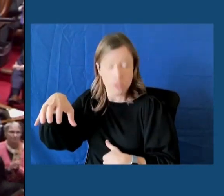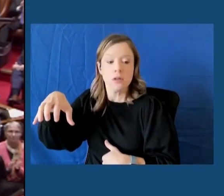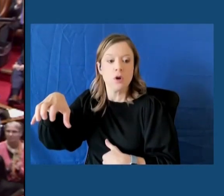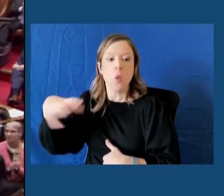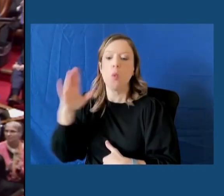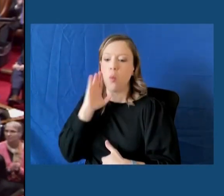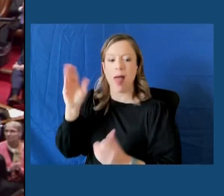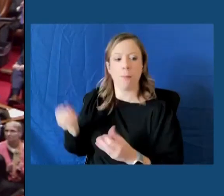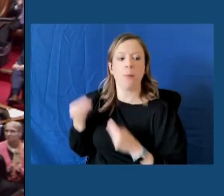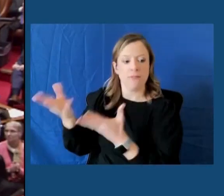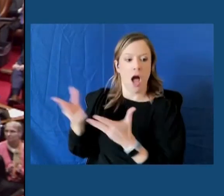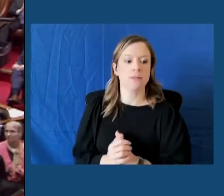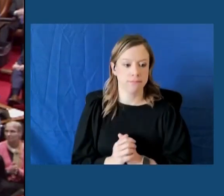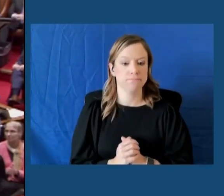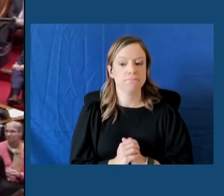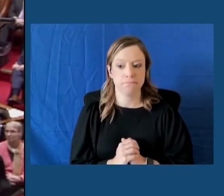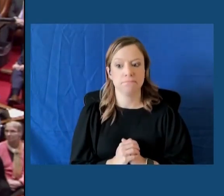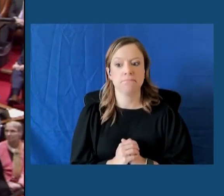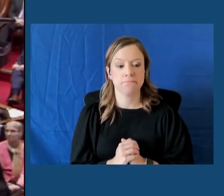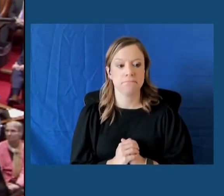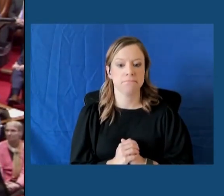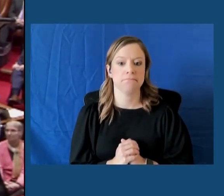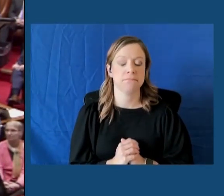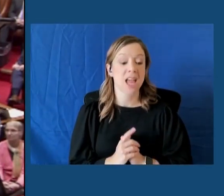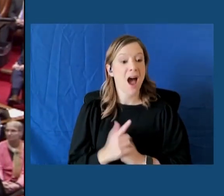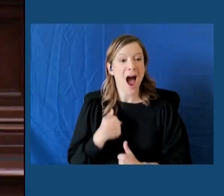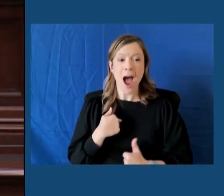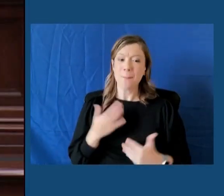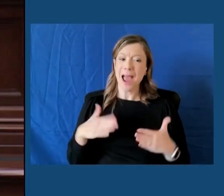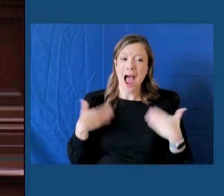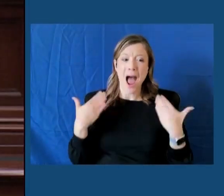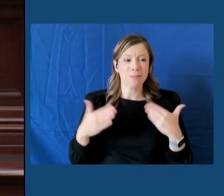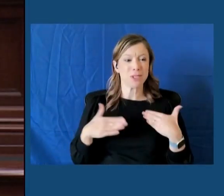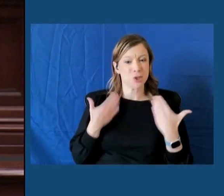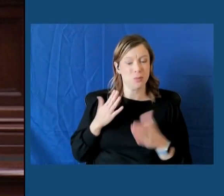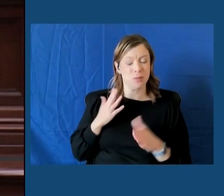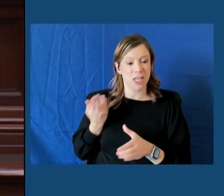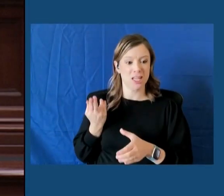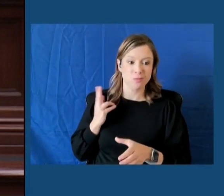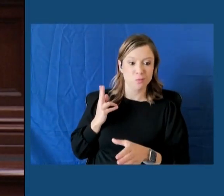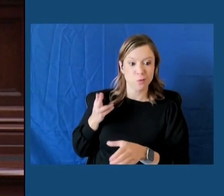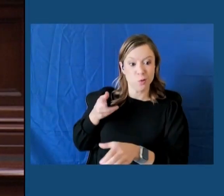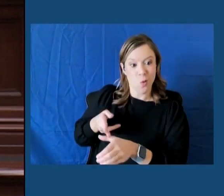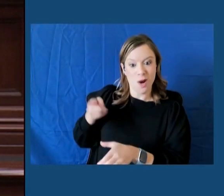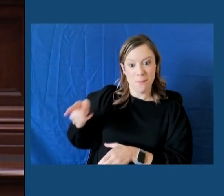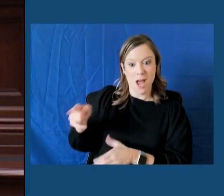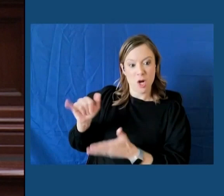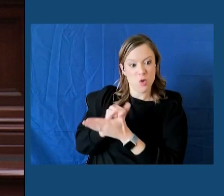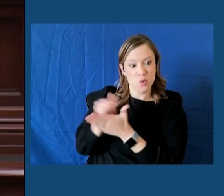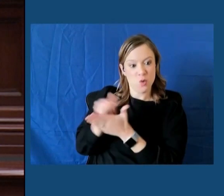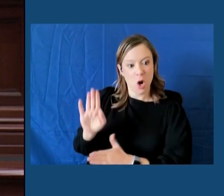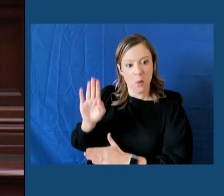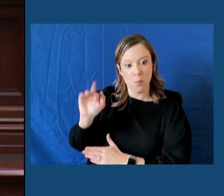And I'm glad to be joined today by another great New Yorker, Brianna Braverman. Brianna?